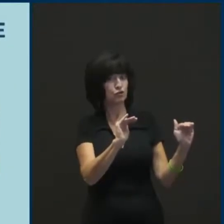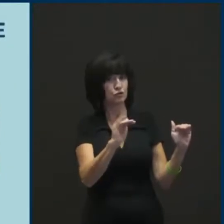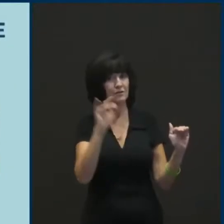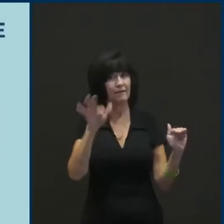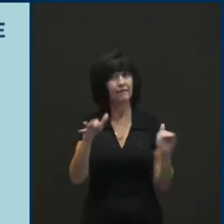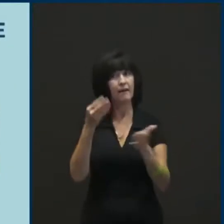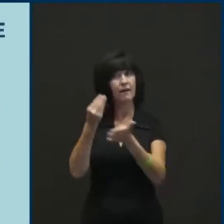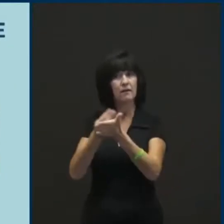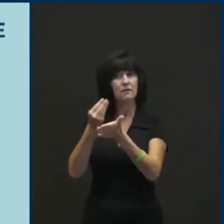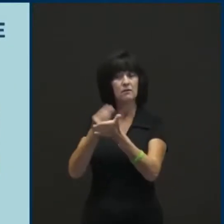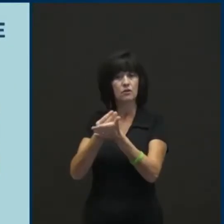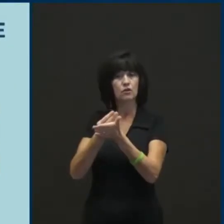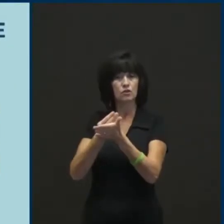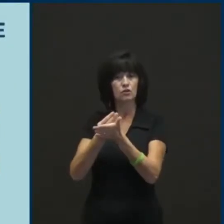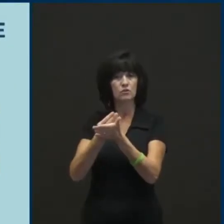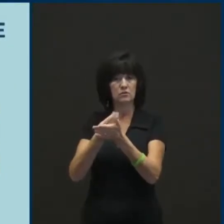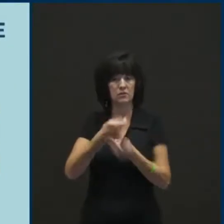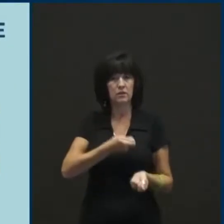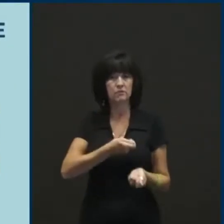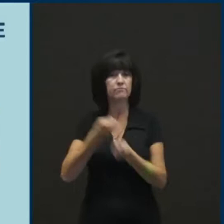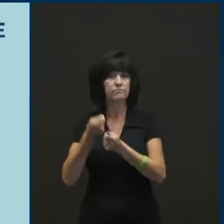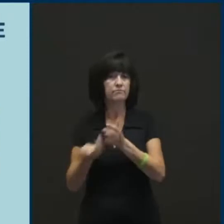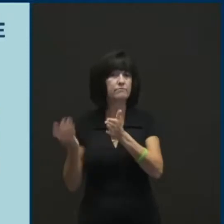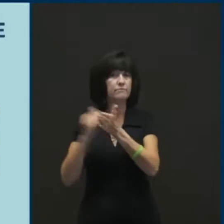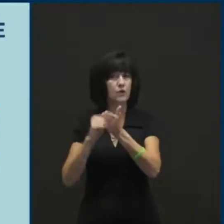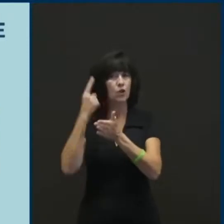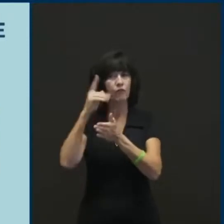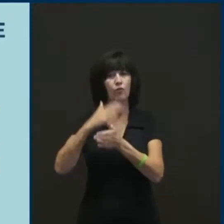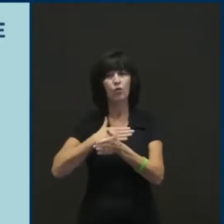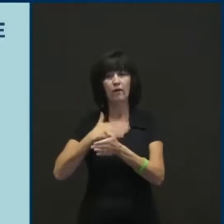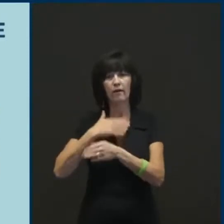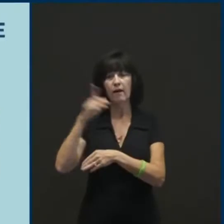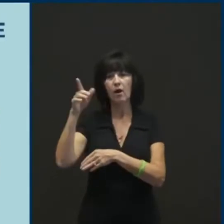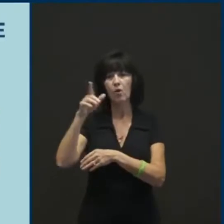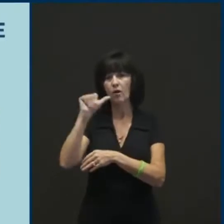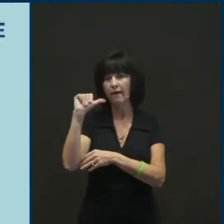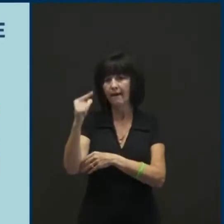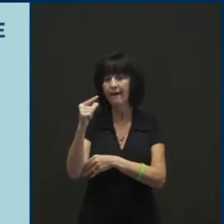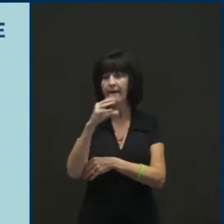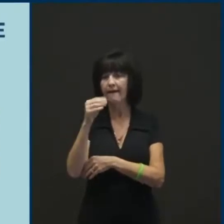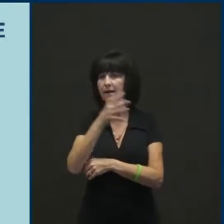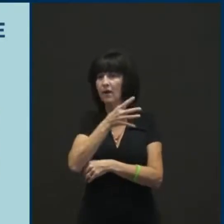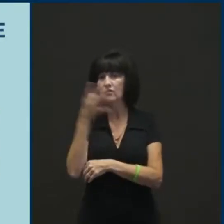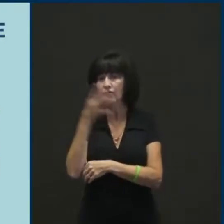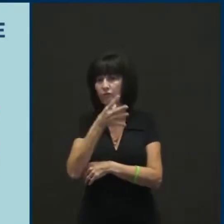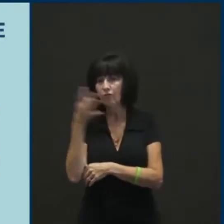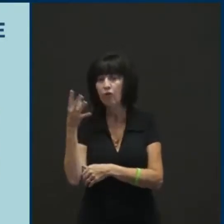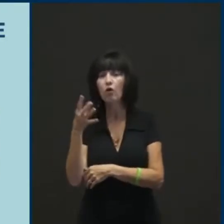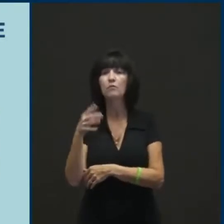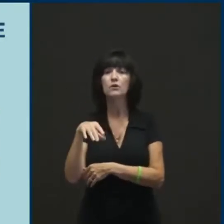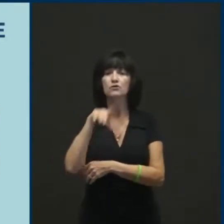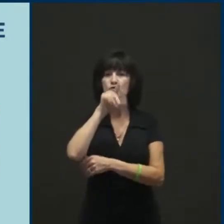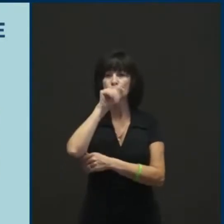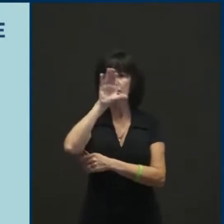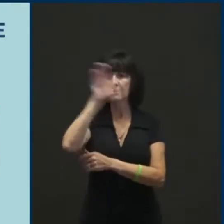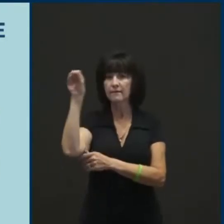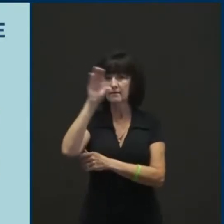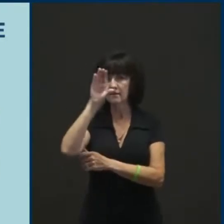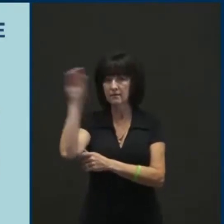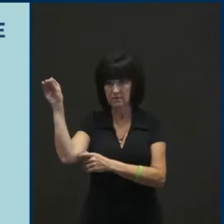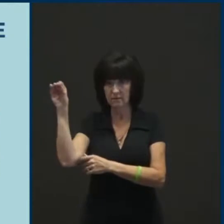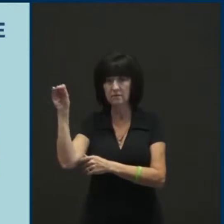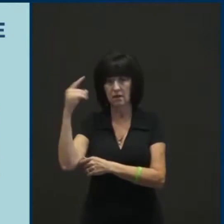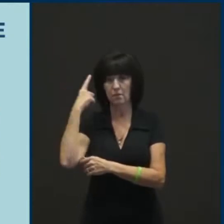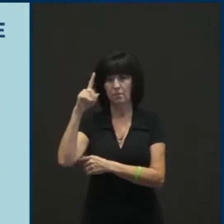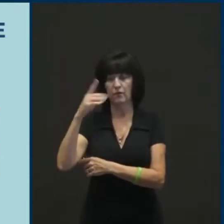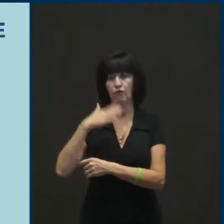funds for our poultry contract growers, the family farmers in Kent and Sussex County who are the backbone of our